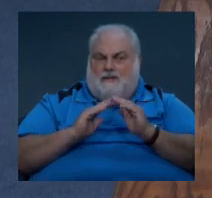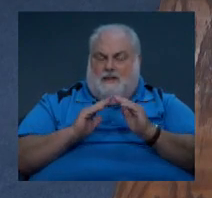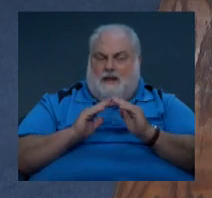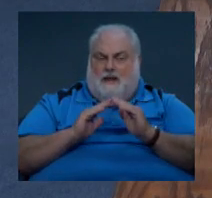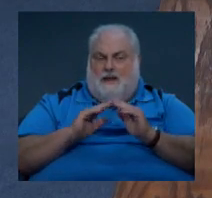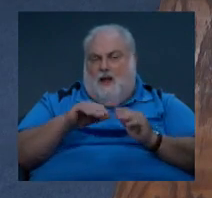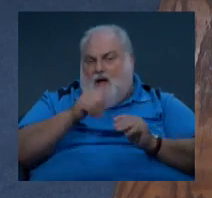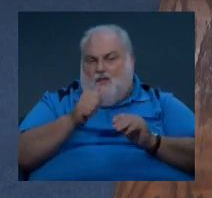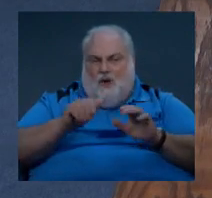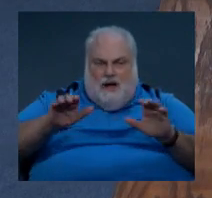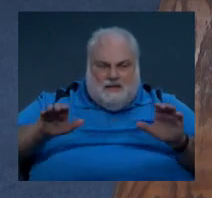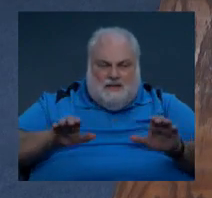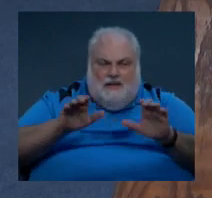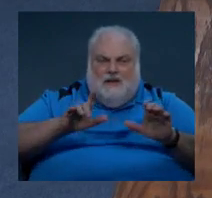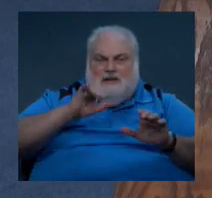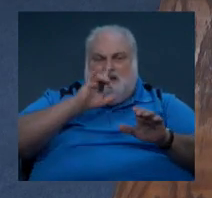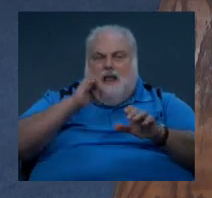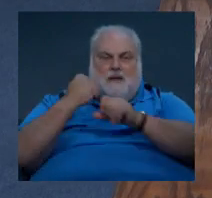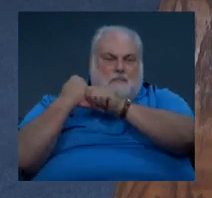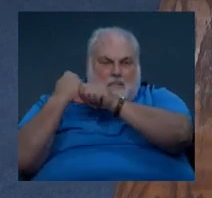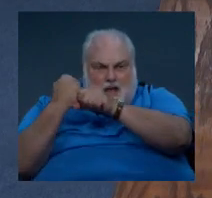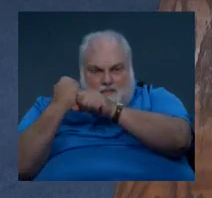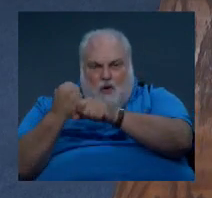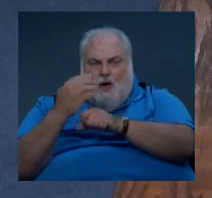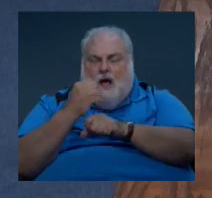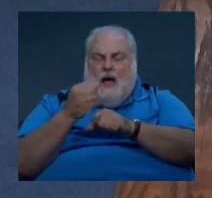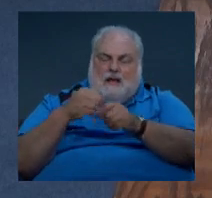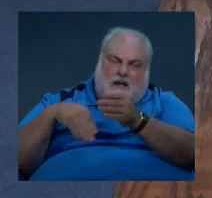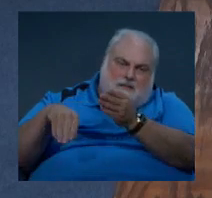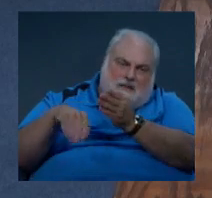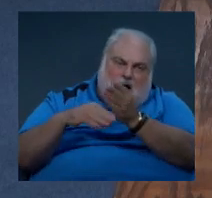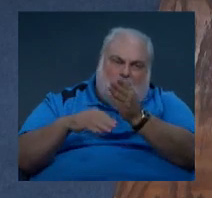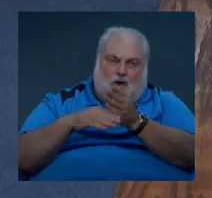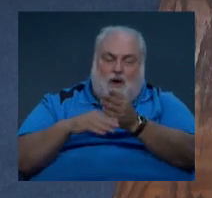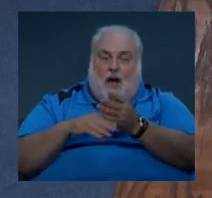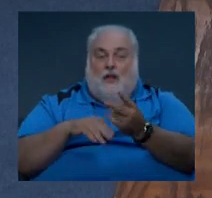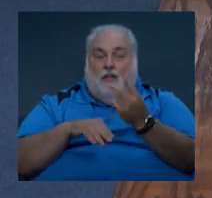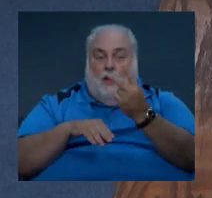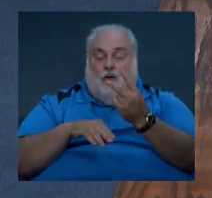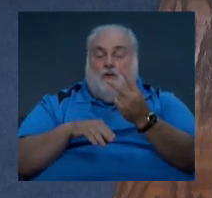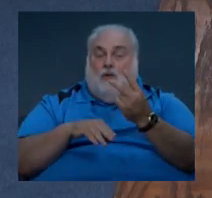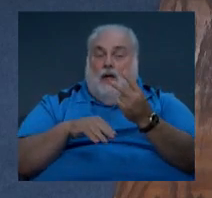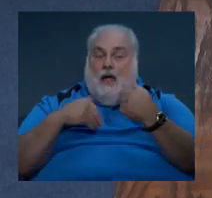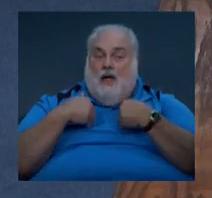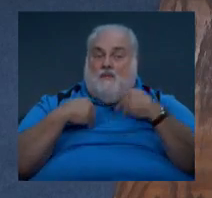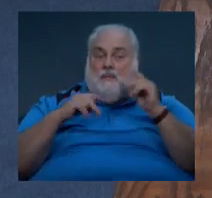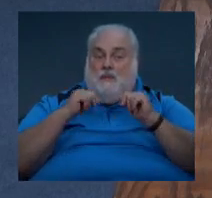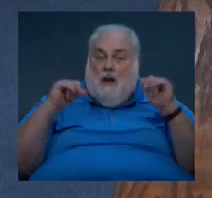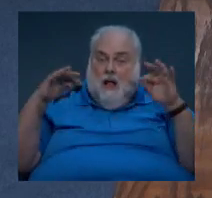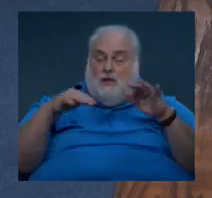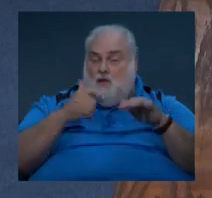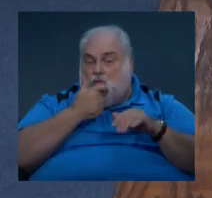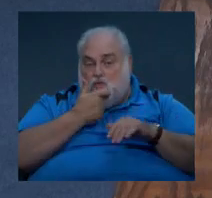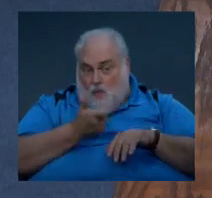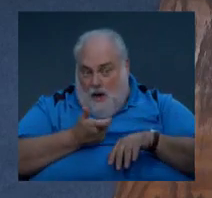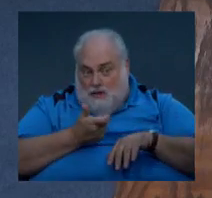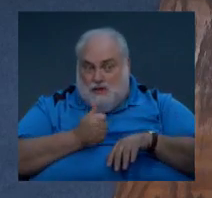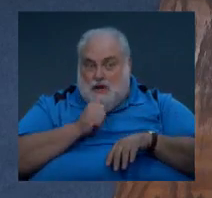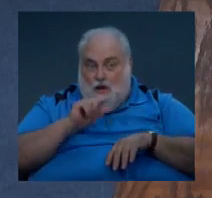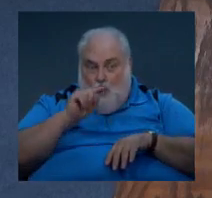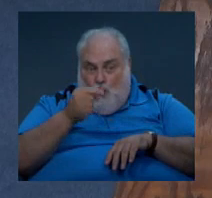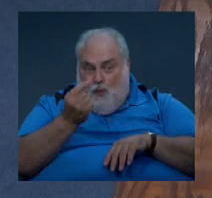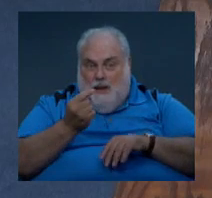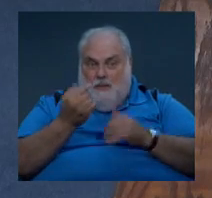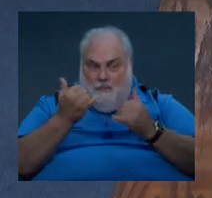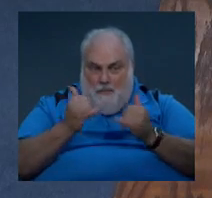are other activities like baseball and soccer, which are spectator sports and will bring people into the center